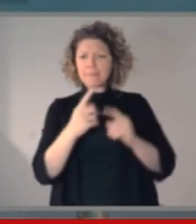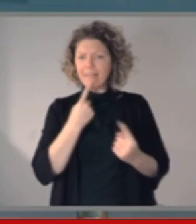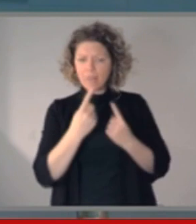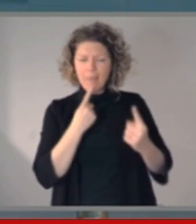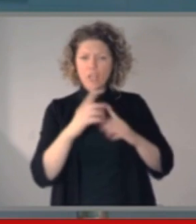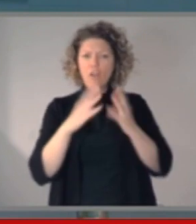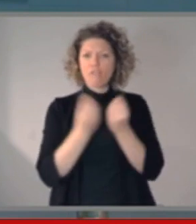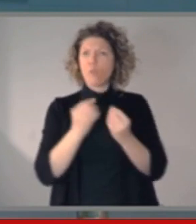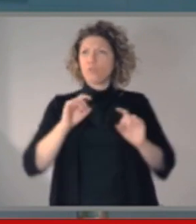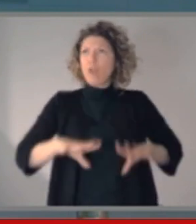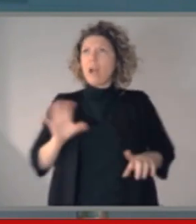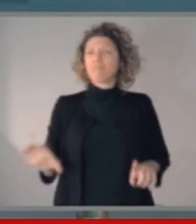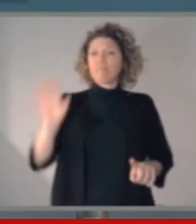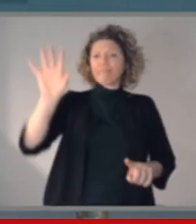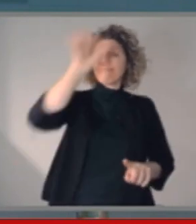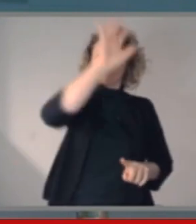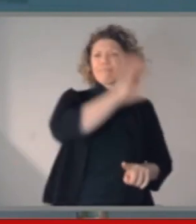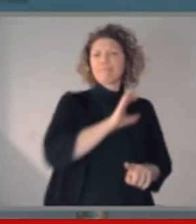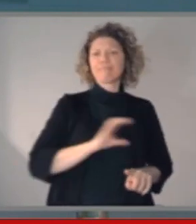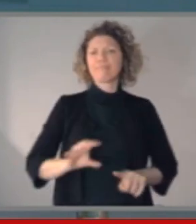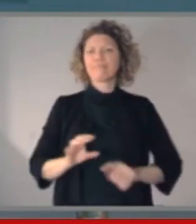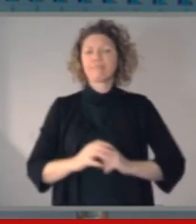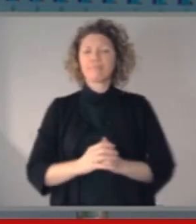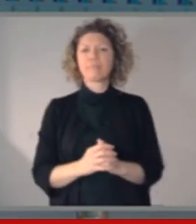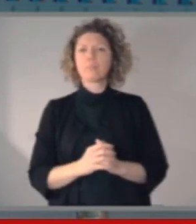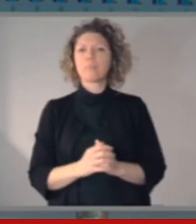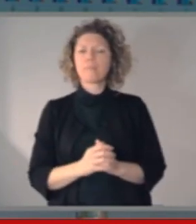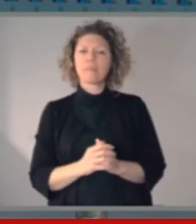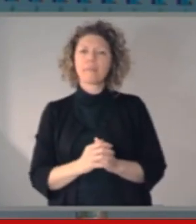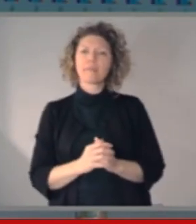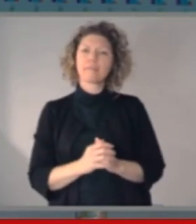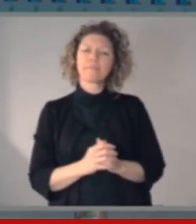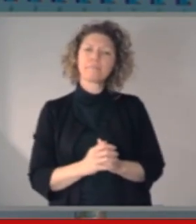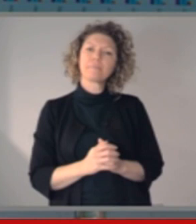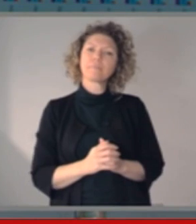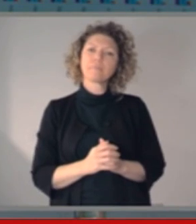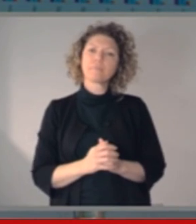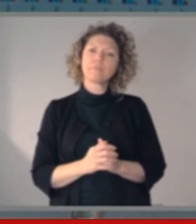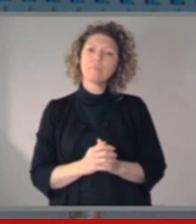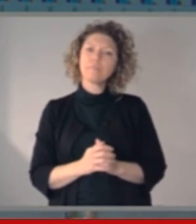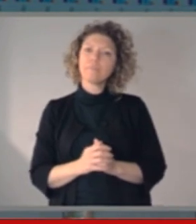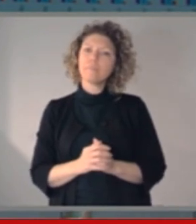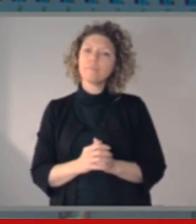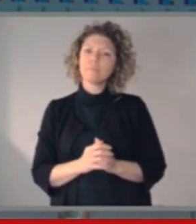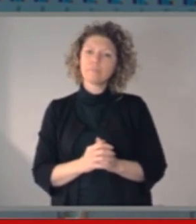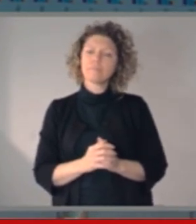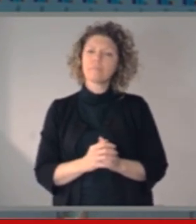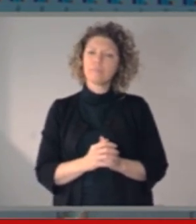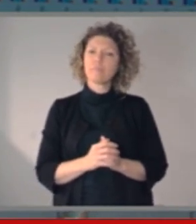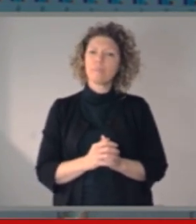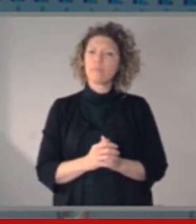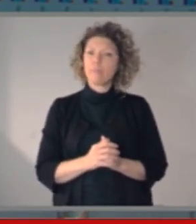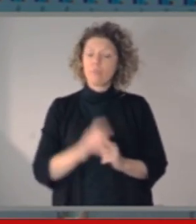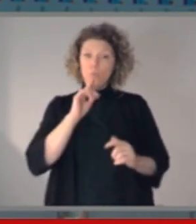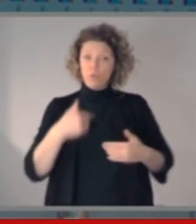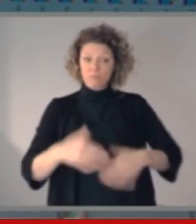to see that. I've already talked about the New South Wales results. And the next slide, please. We'll also be providing that information